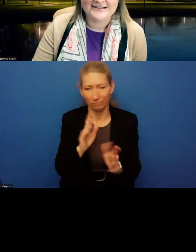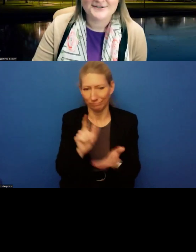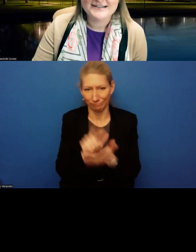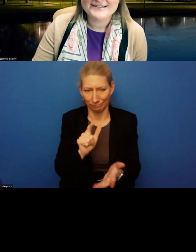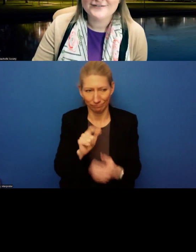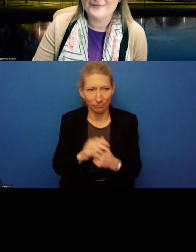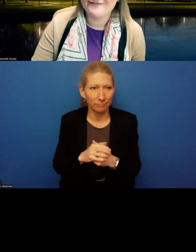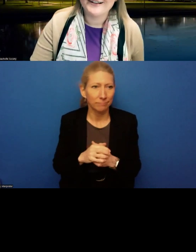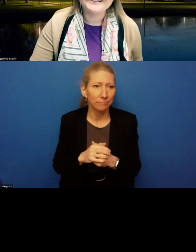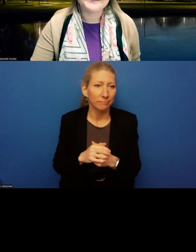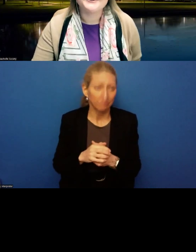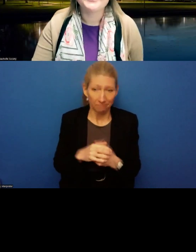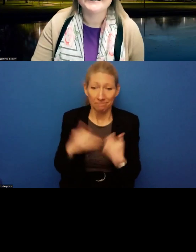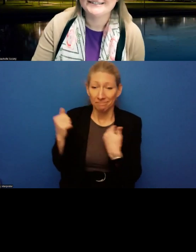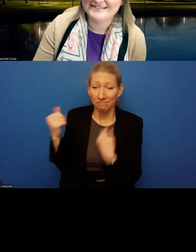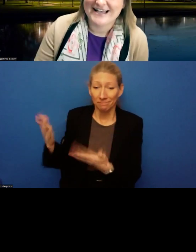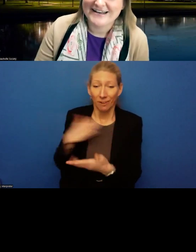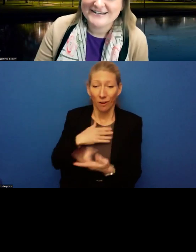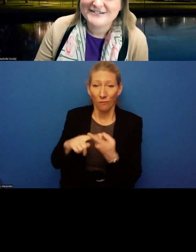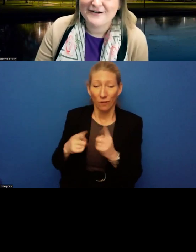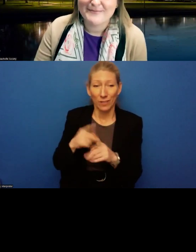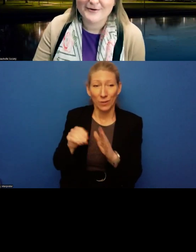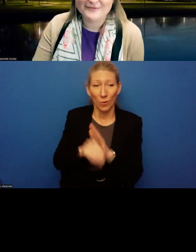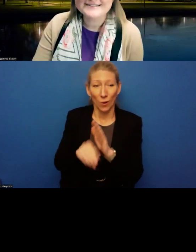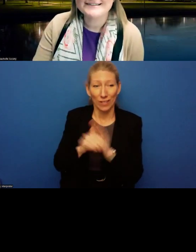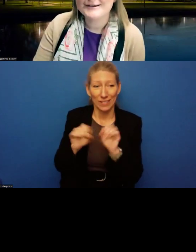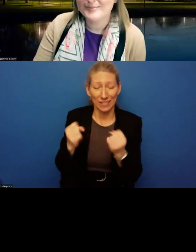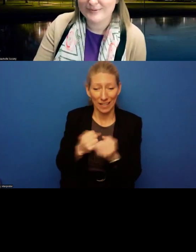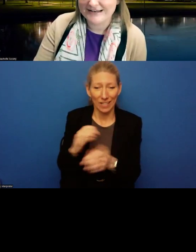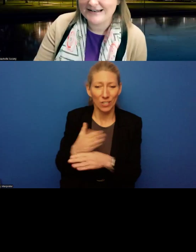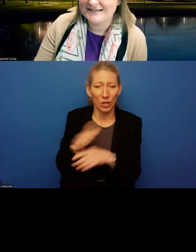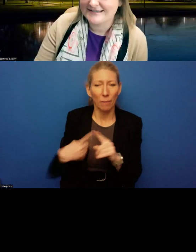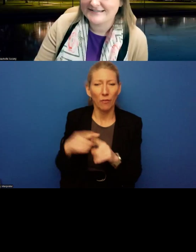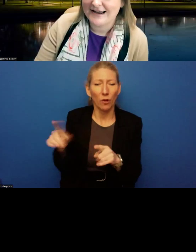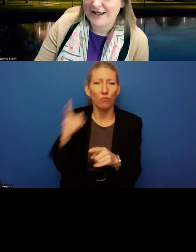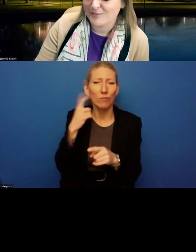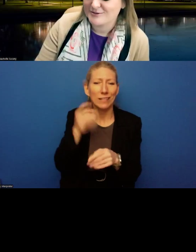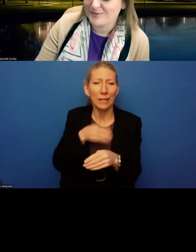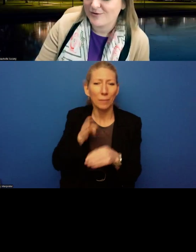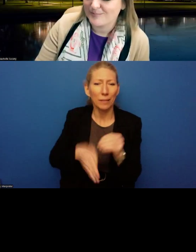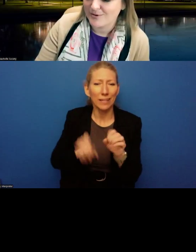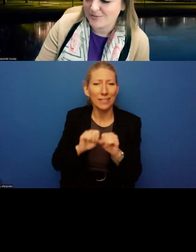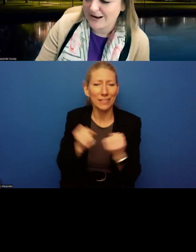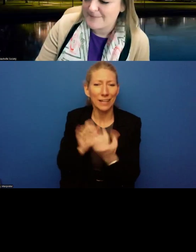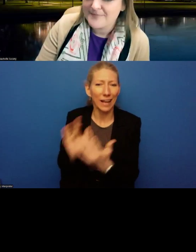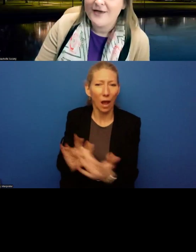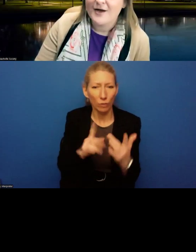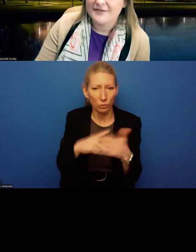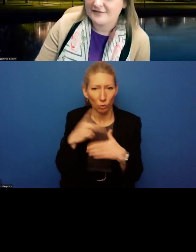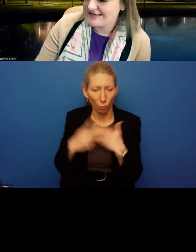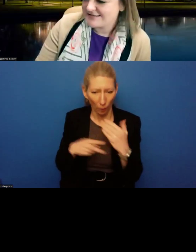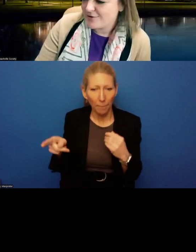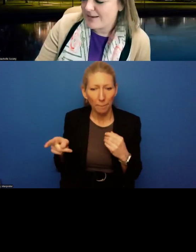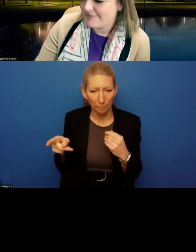All right, so let's hear from our friends at the New Orleans Society sharing about a recently completed society outreach program